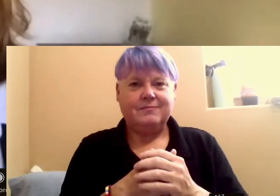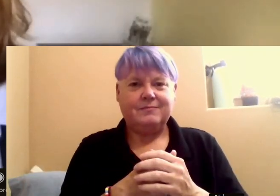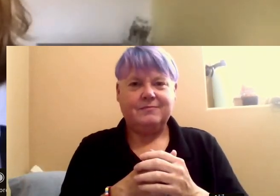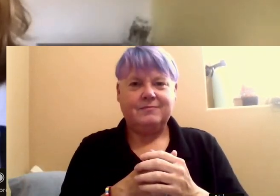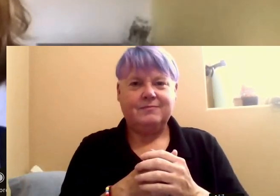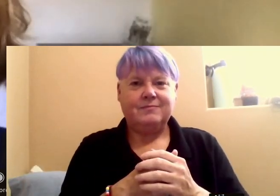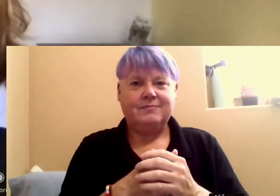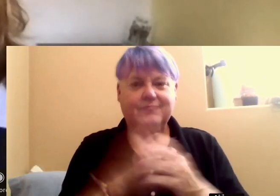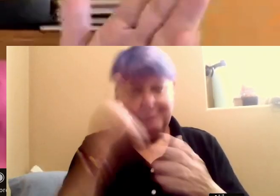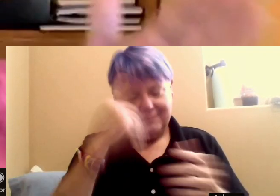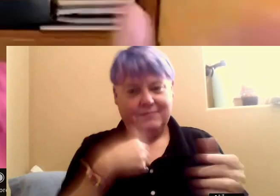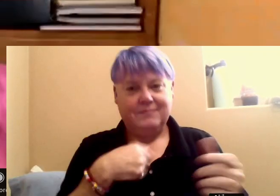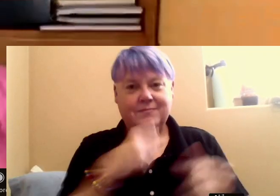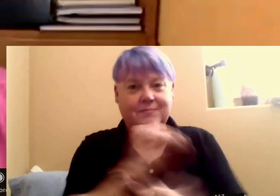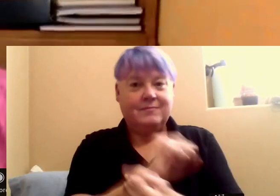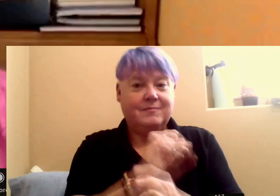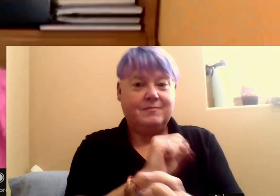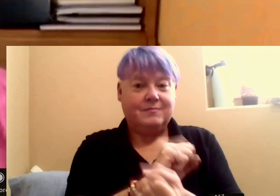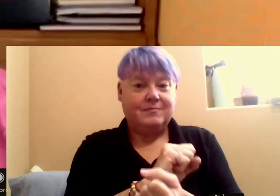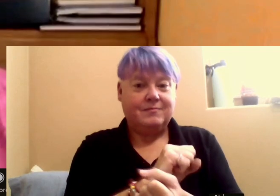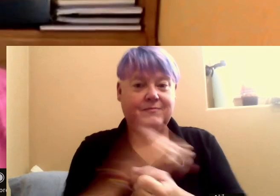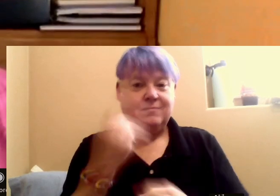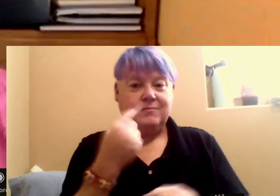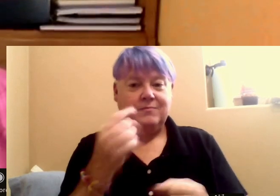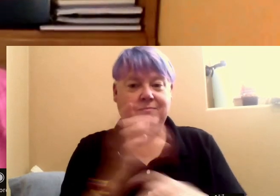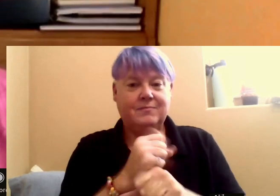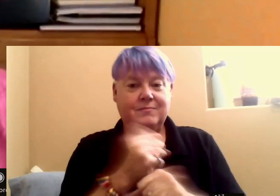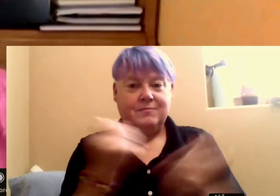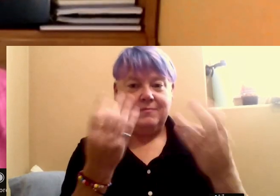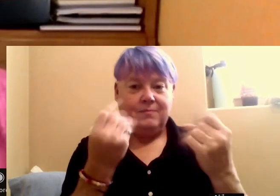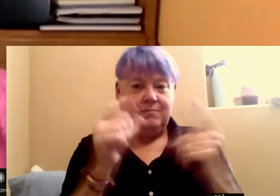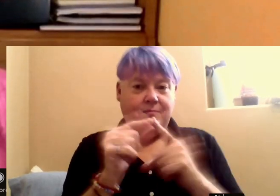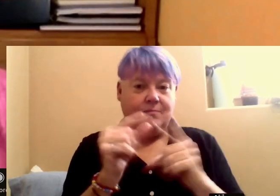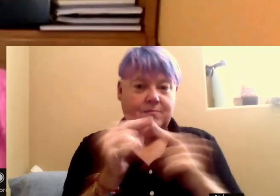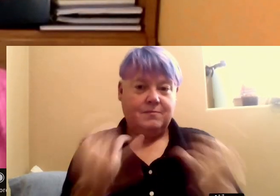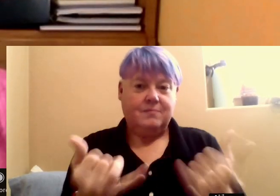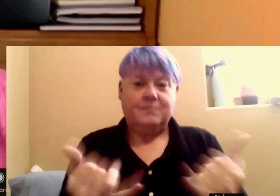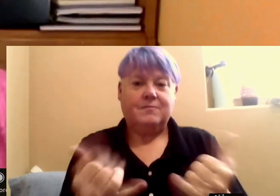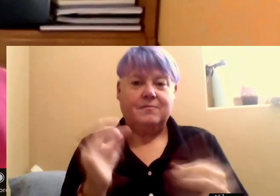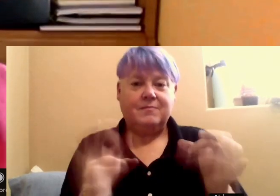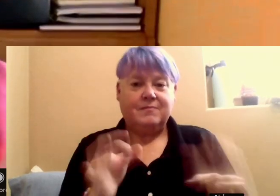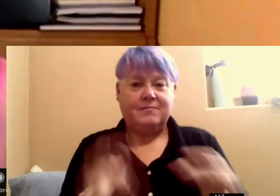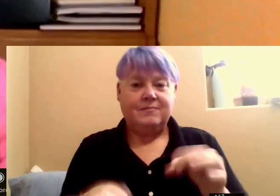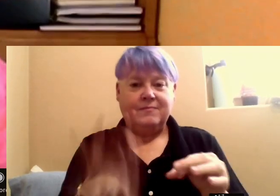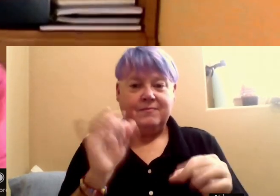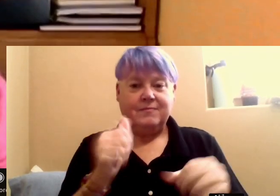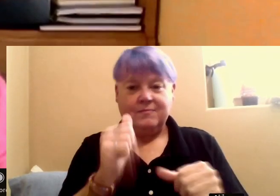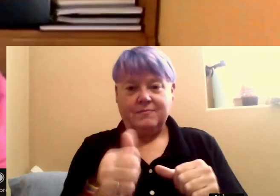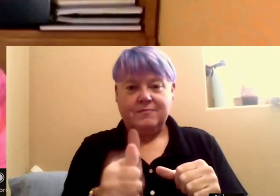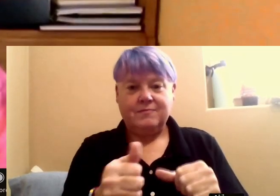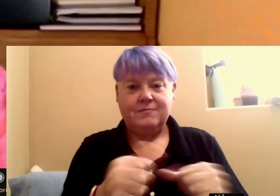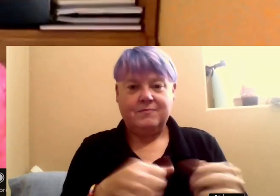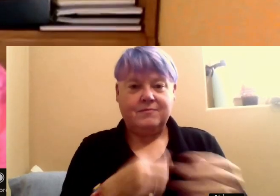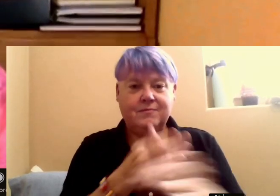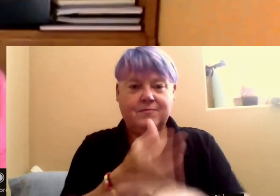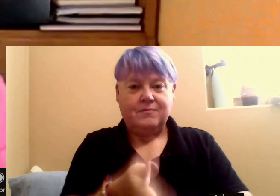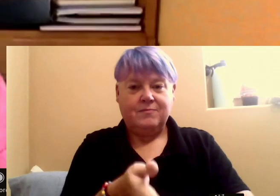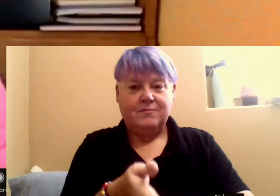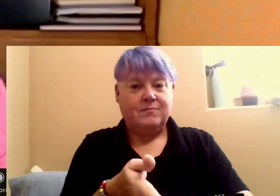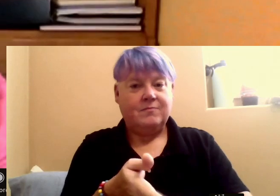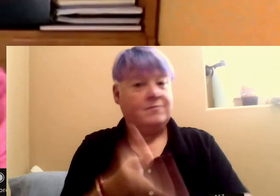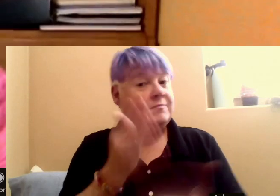for me, that works to say you only get so many words today. And if you find yourself running over, you have to go, now wrap it